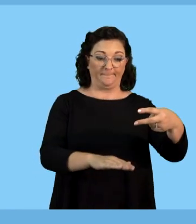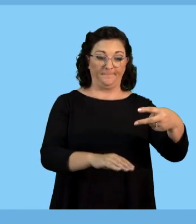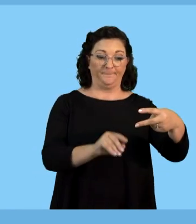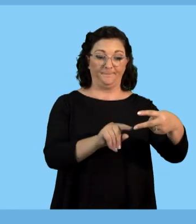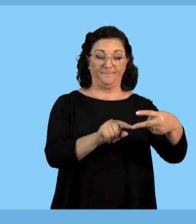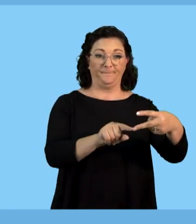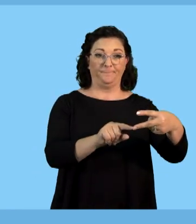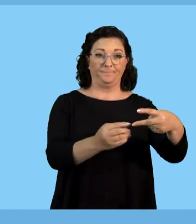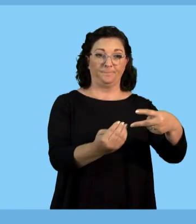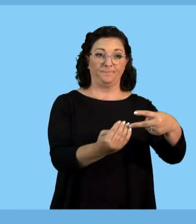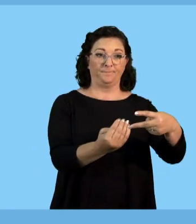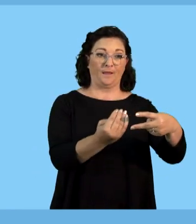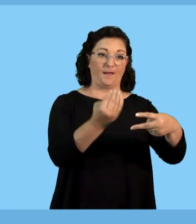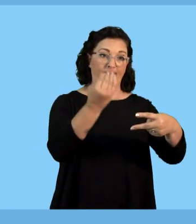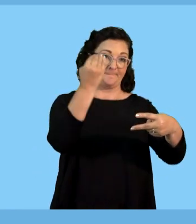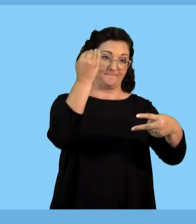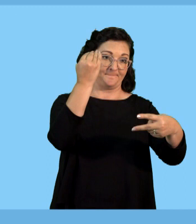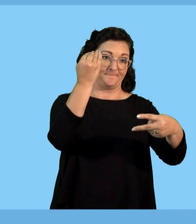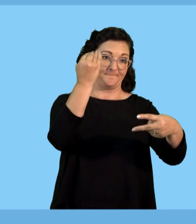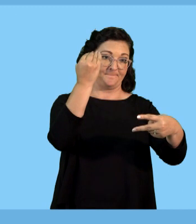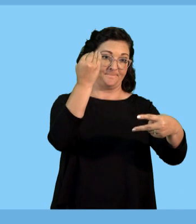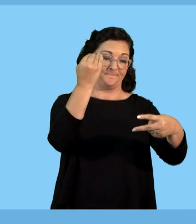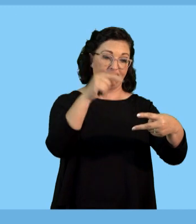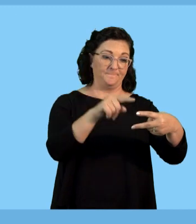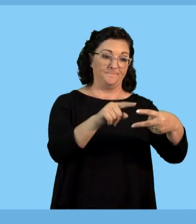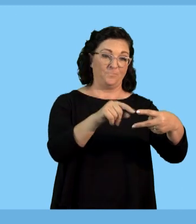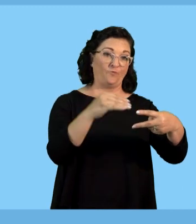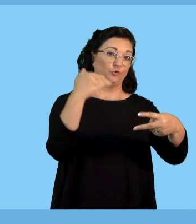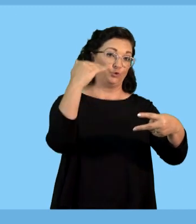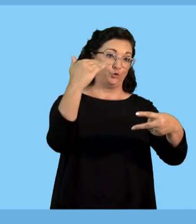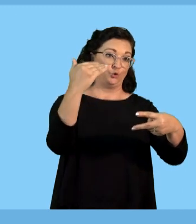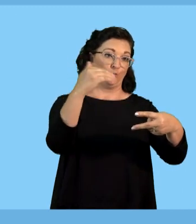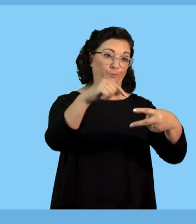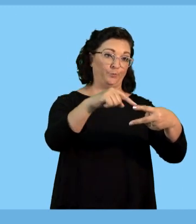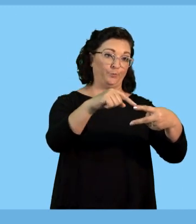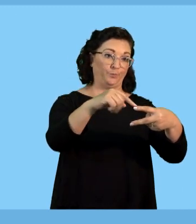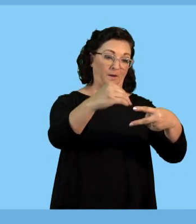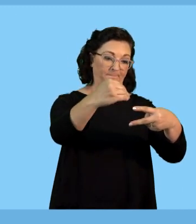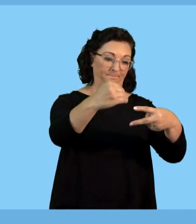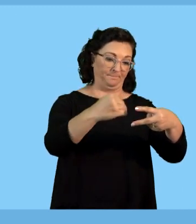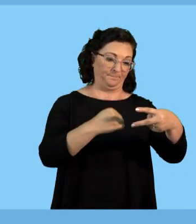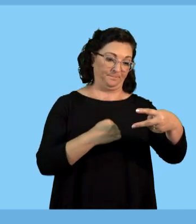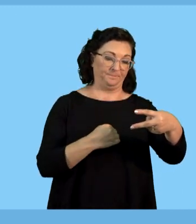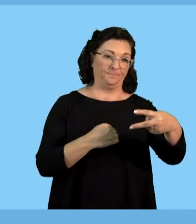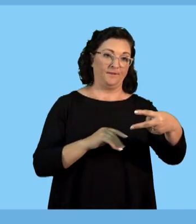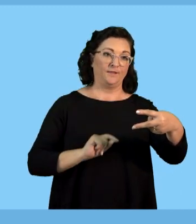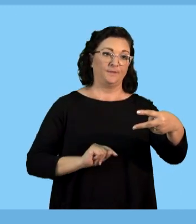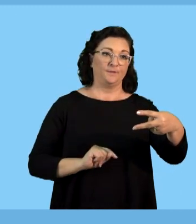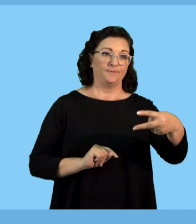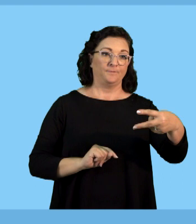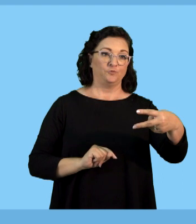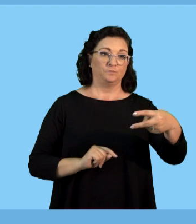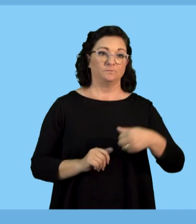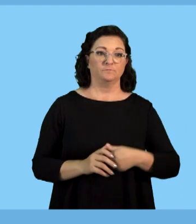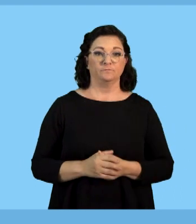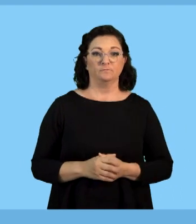the object has arrived at the top of the screen. And then also the light from the top of the object, so we have the bottom of the